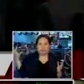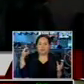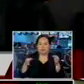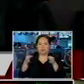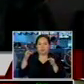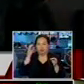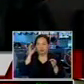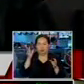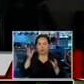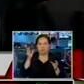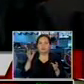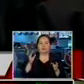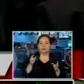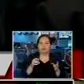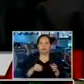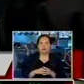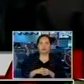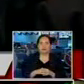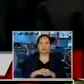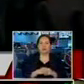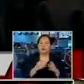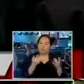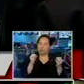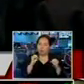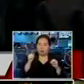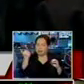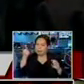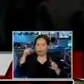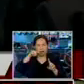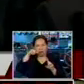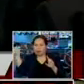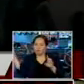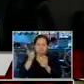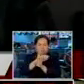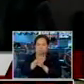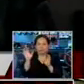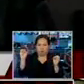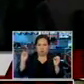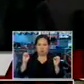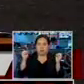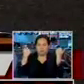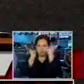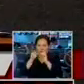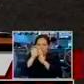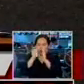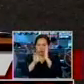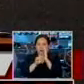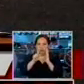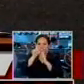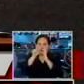verdict based on no other consideration than our Constitution and